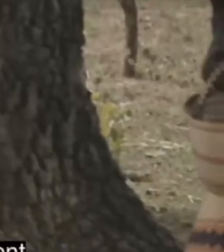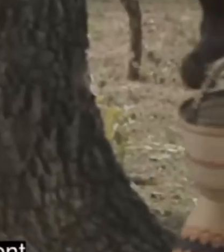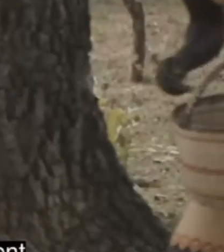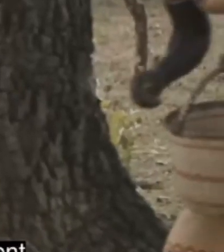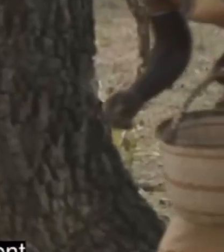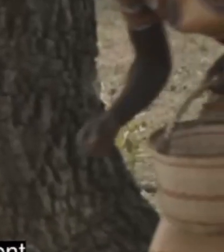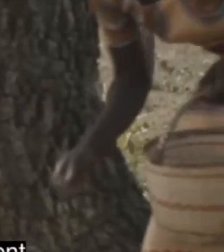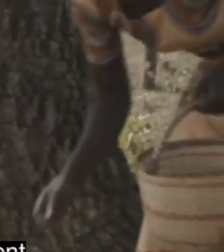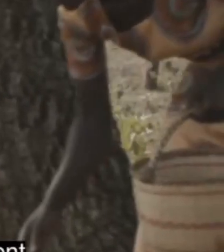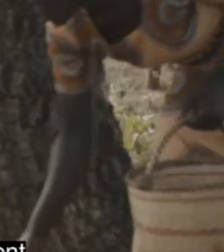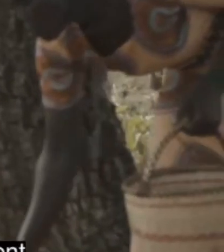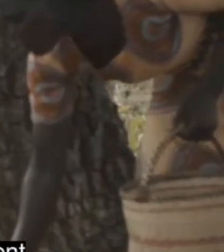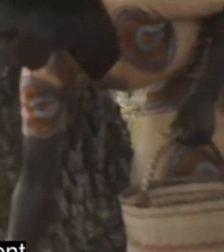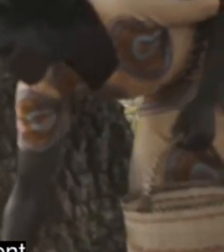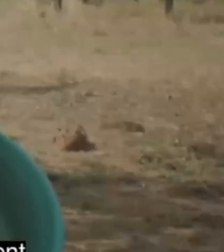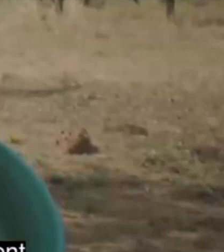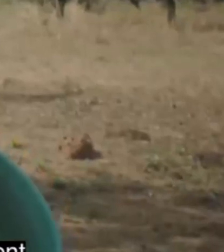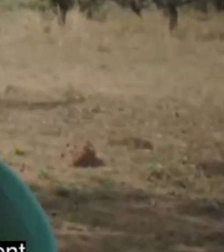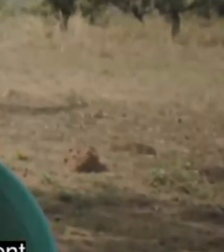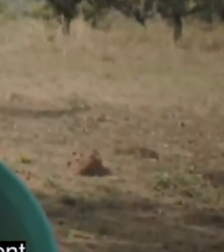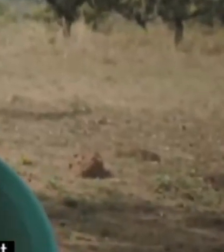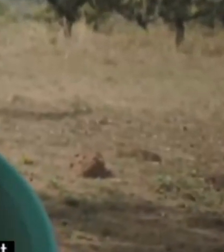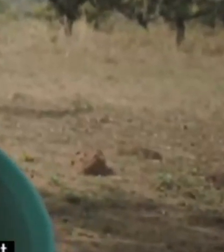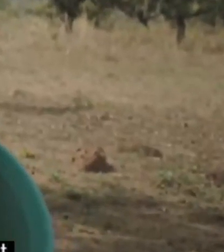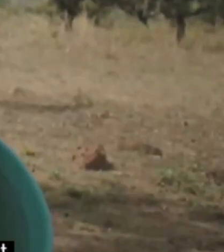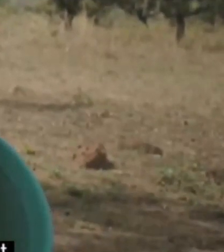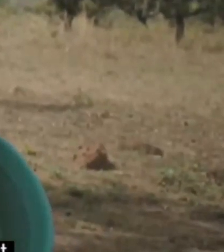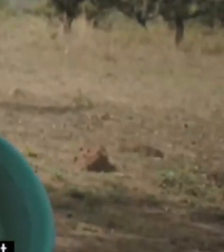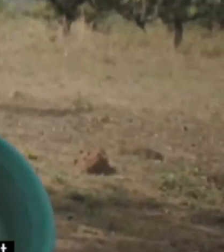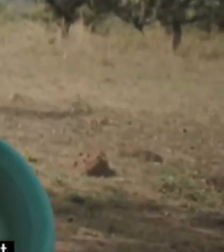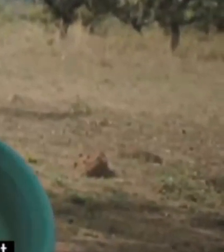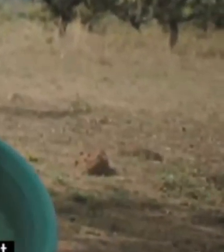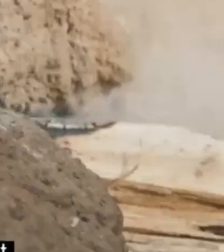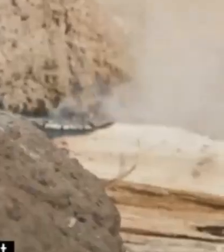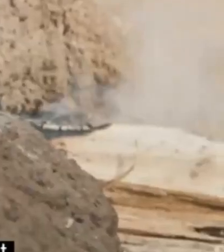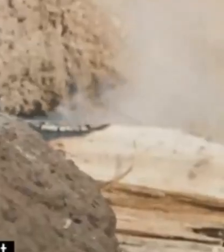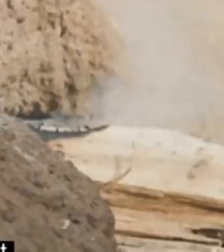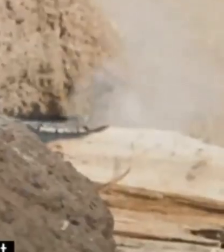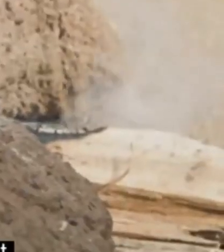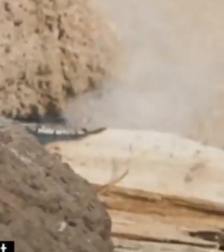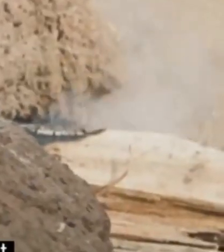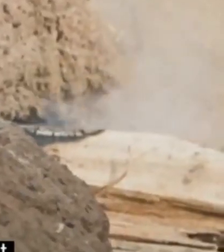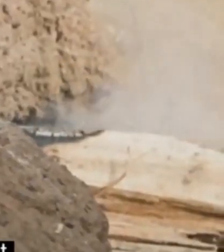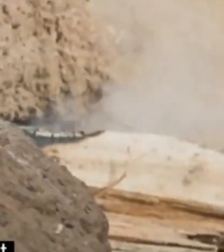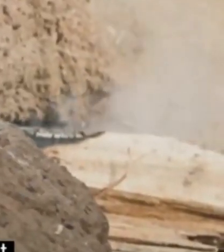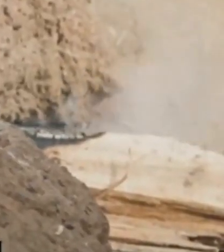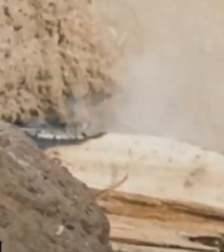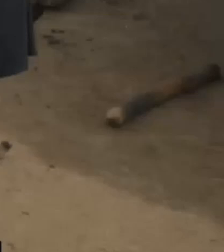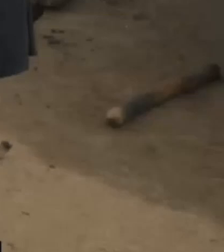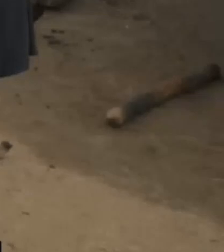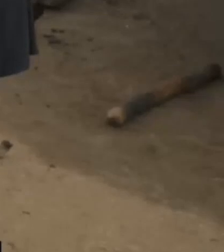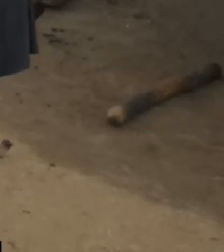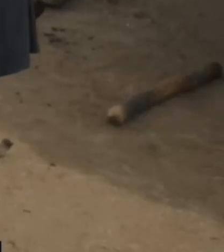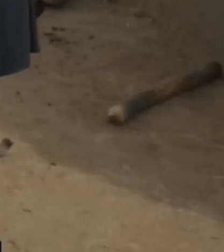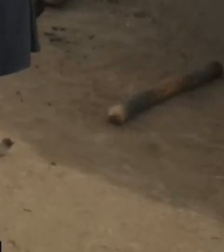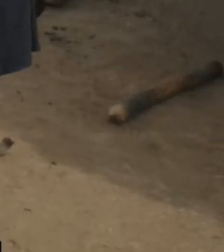have supported communities with processing equipment to aid them from the laborious processing of the shea nut that